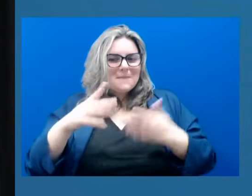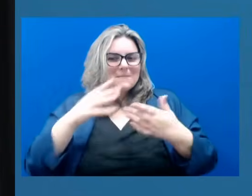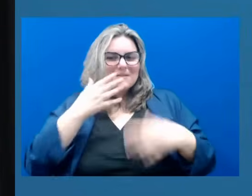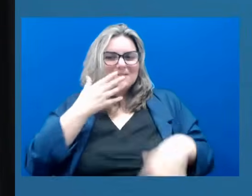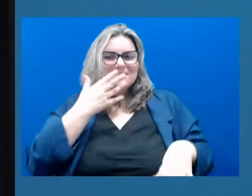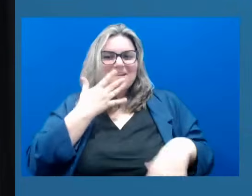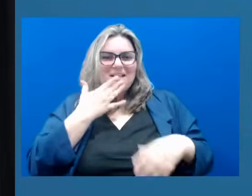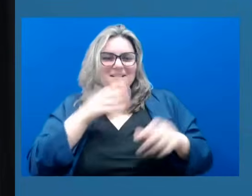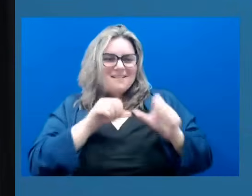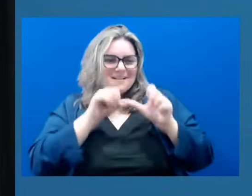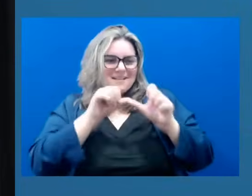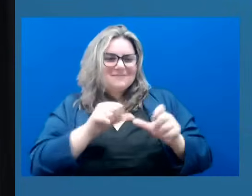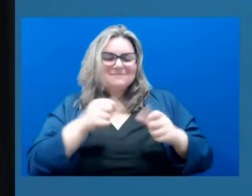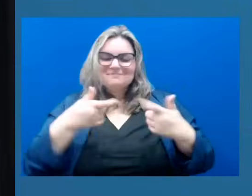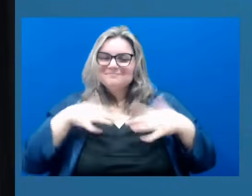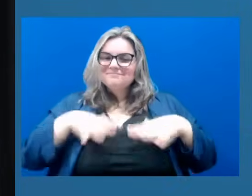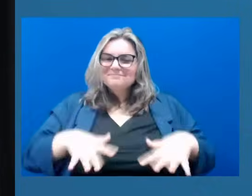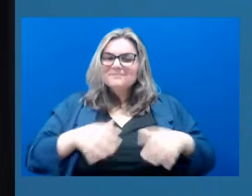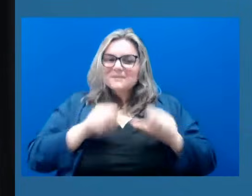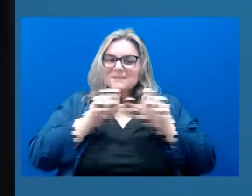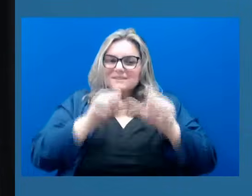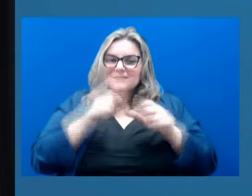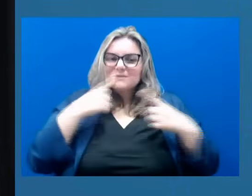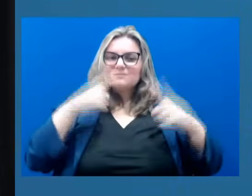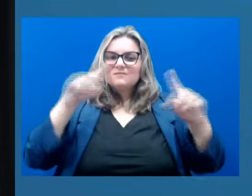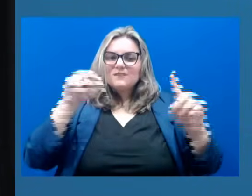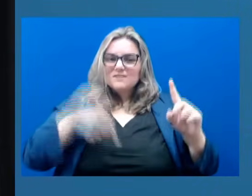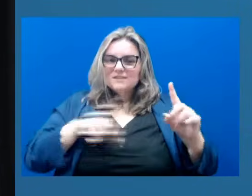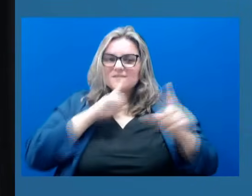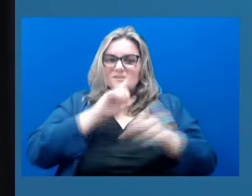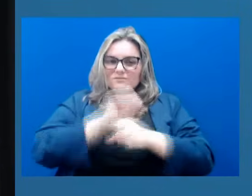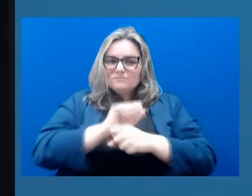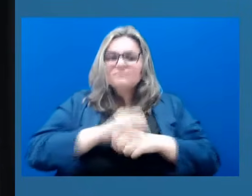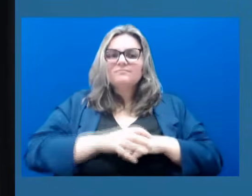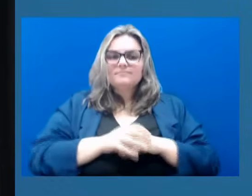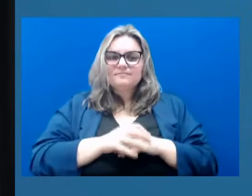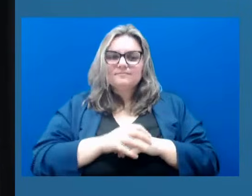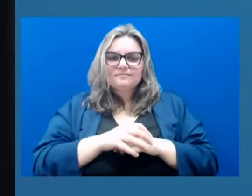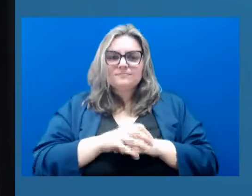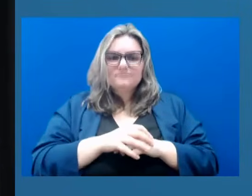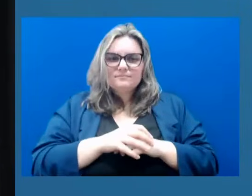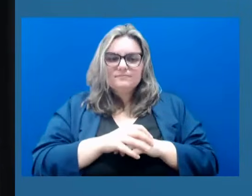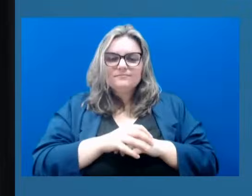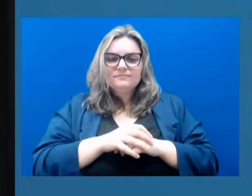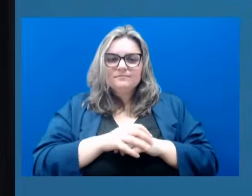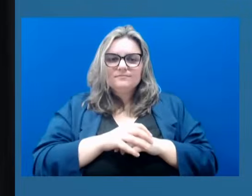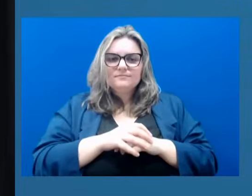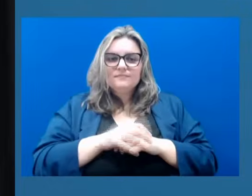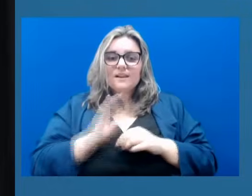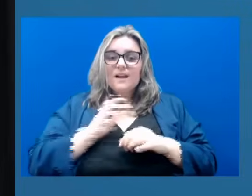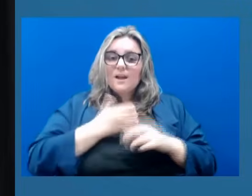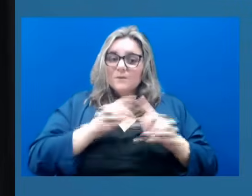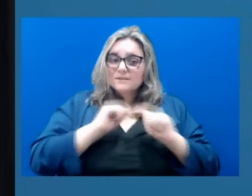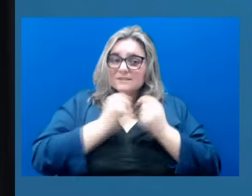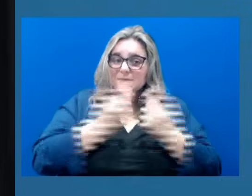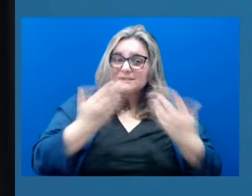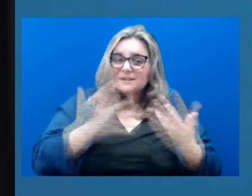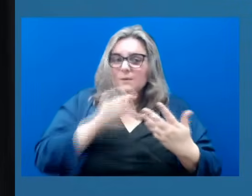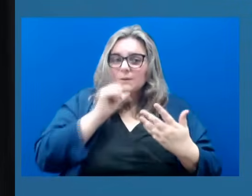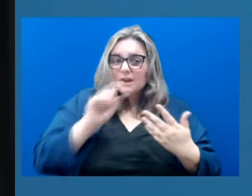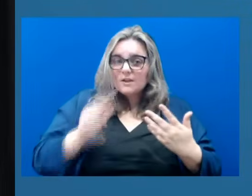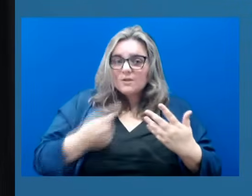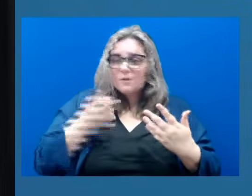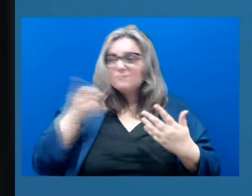this reality. Yet we don't do this alone, as Congressman Latimer pointed out. Our team is here, Deputy County Executive Joan